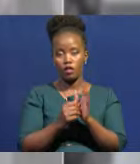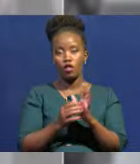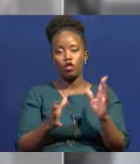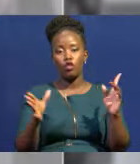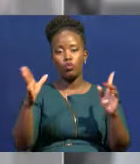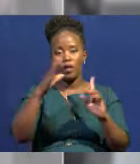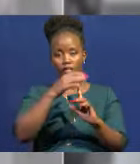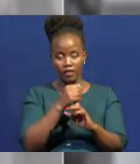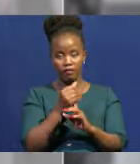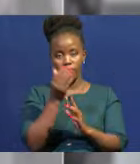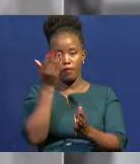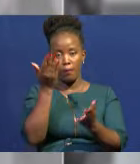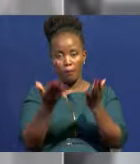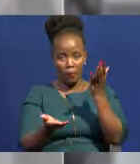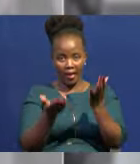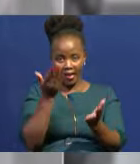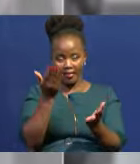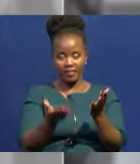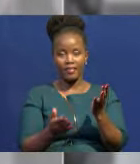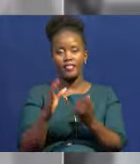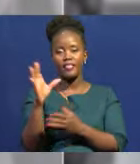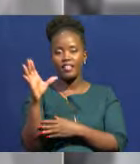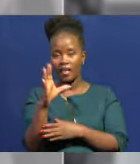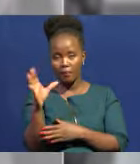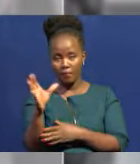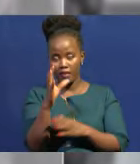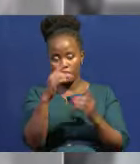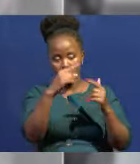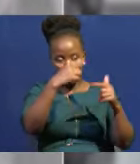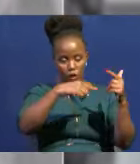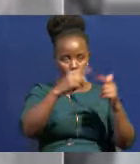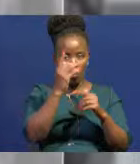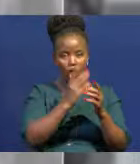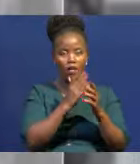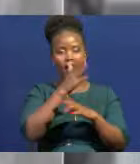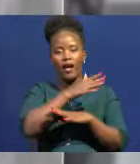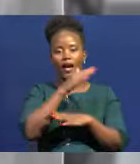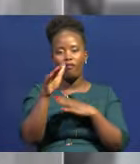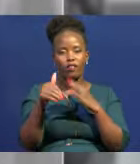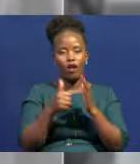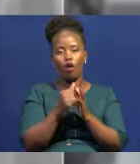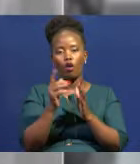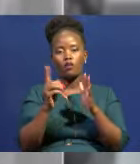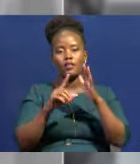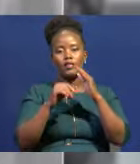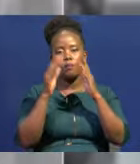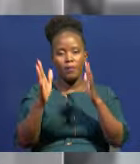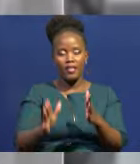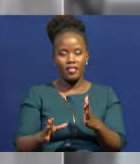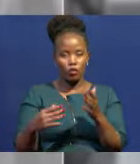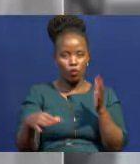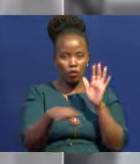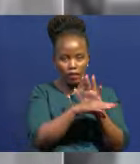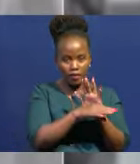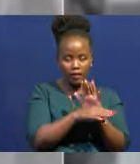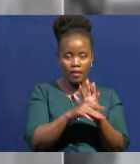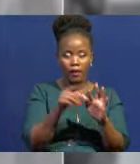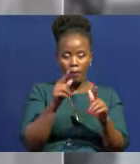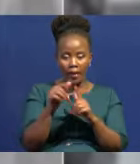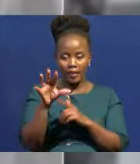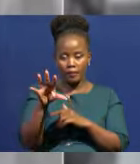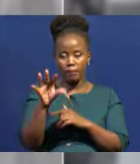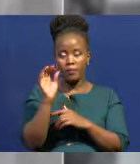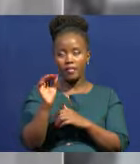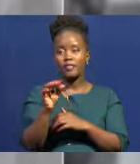cabinet, he formed after sending all his referendum ministers home, President Kibaki had to pick one other